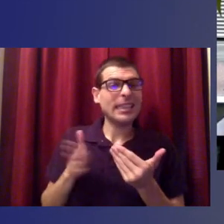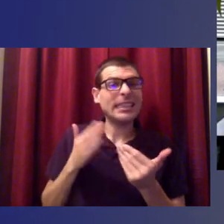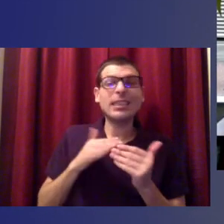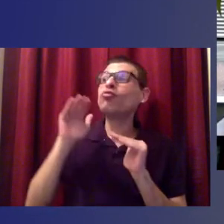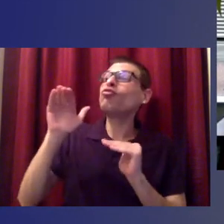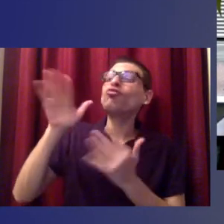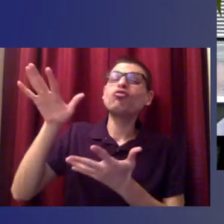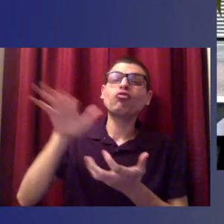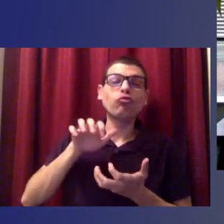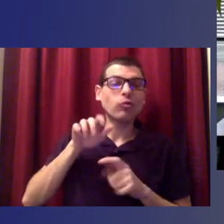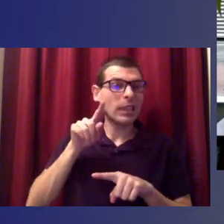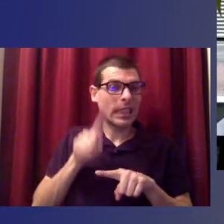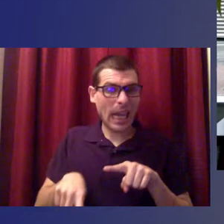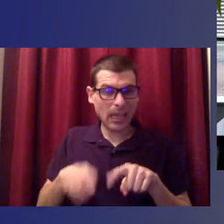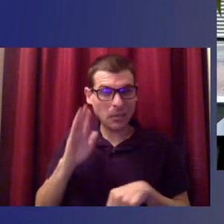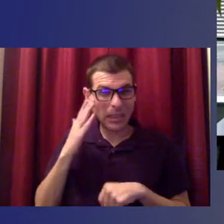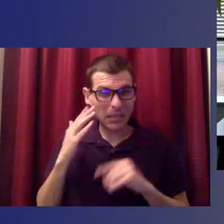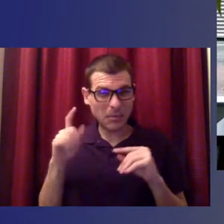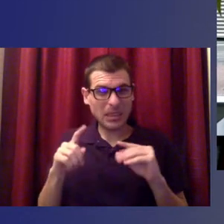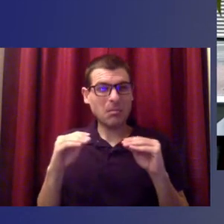additional resources.